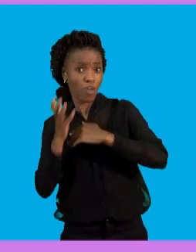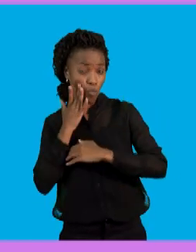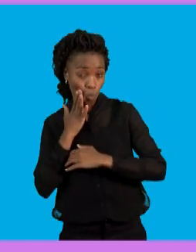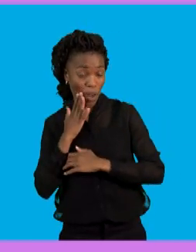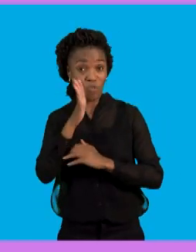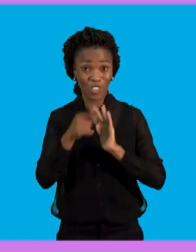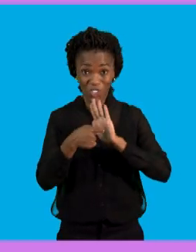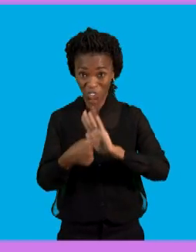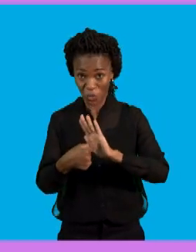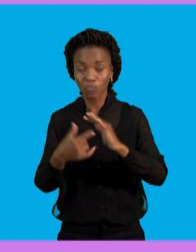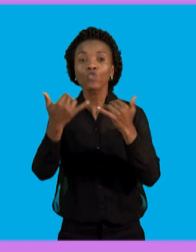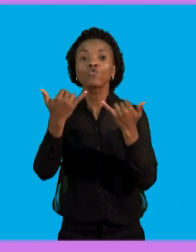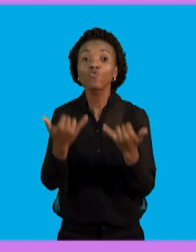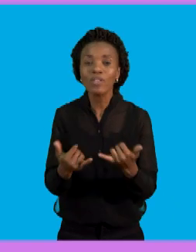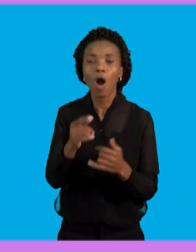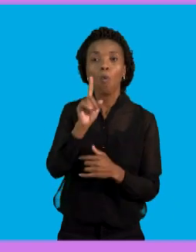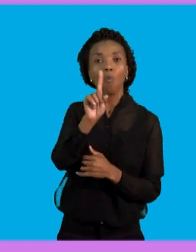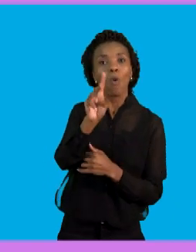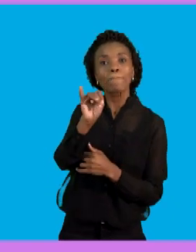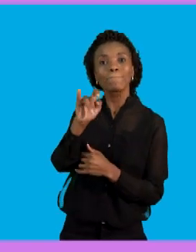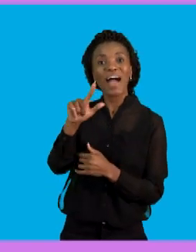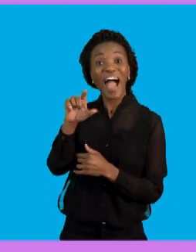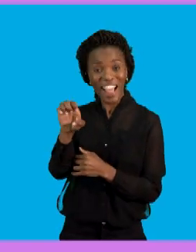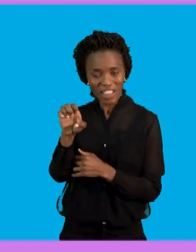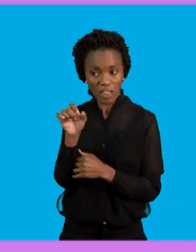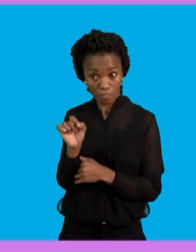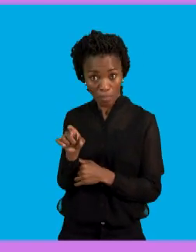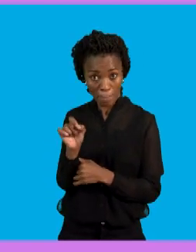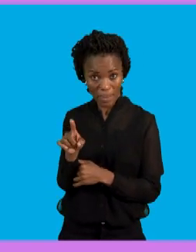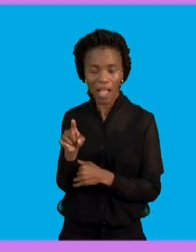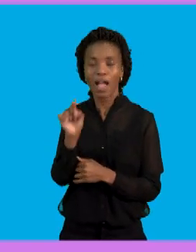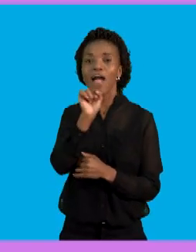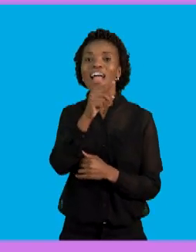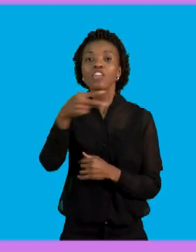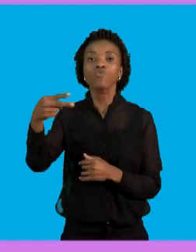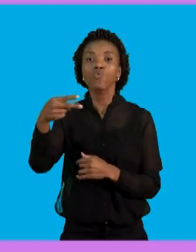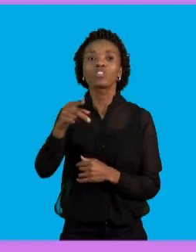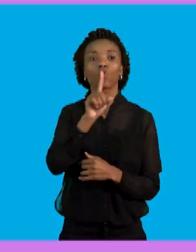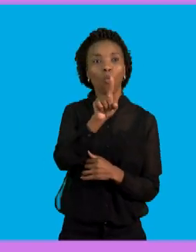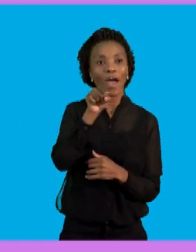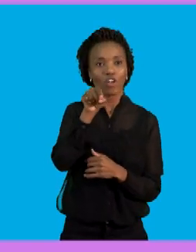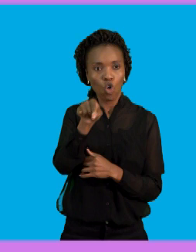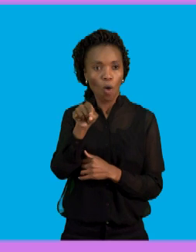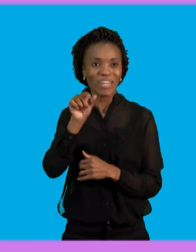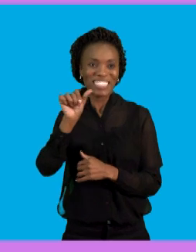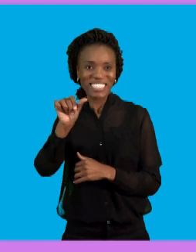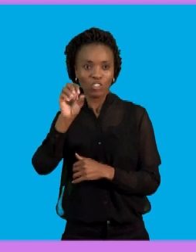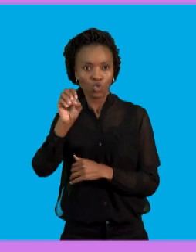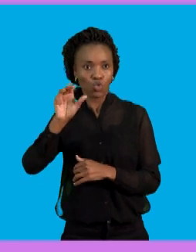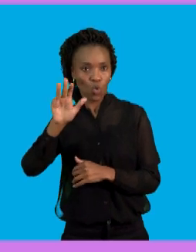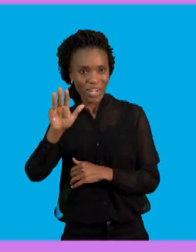multiply and when to divide. So now here we are given that 1 mile is equals to